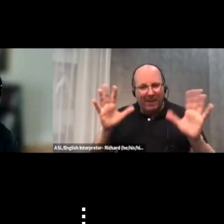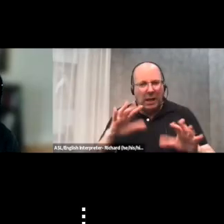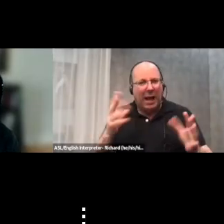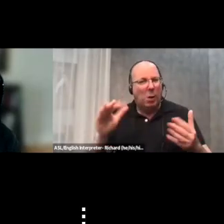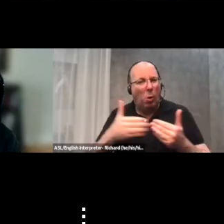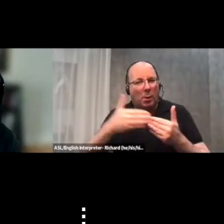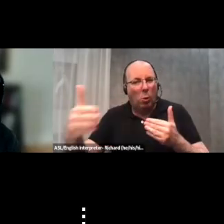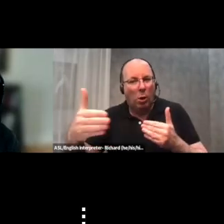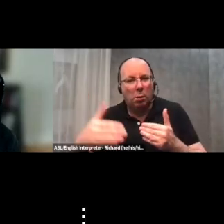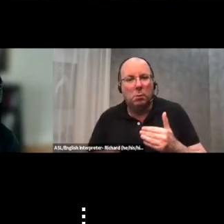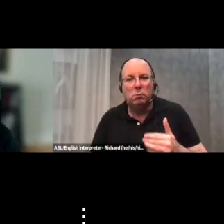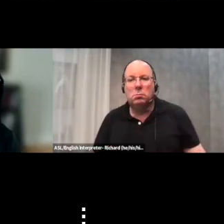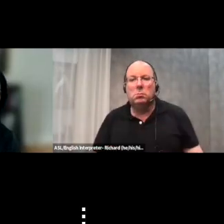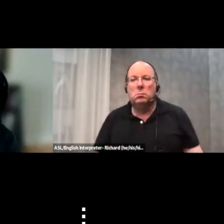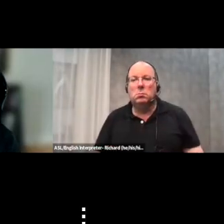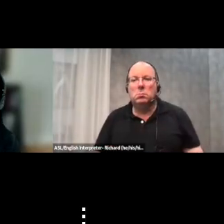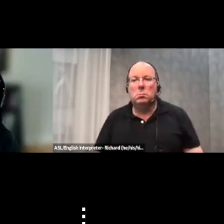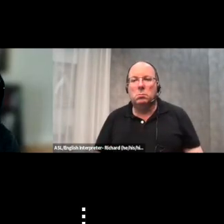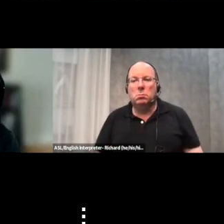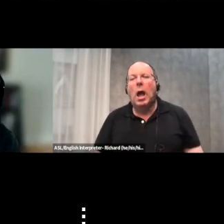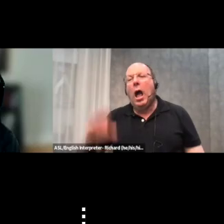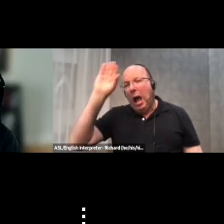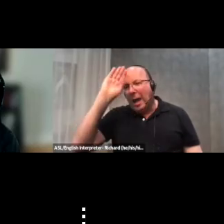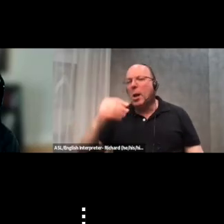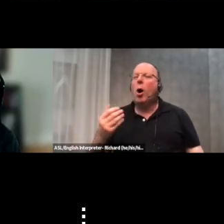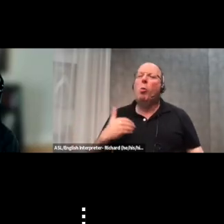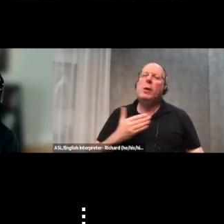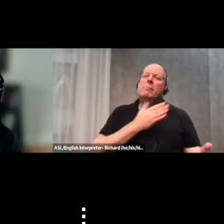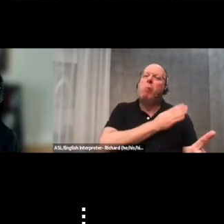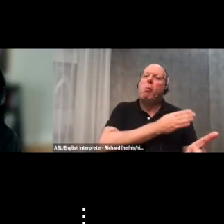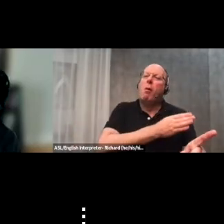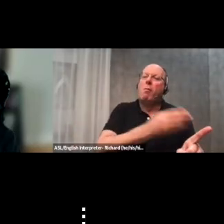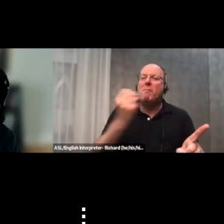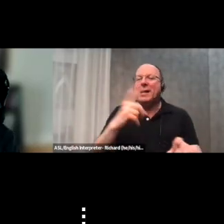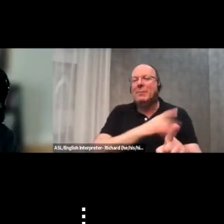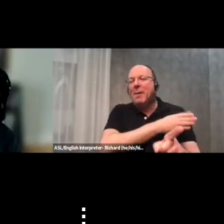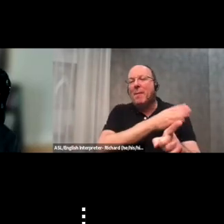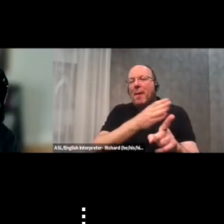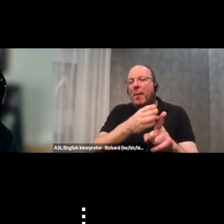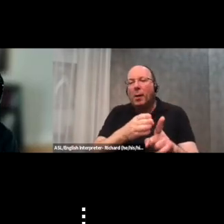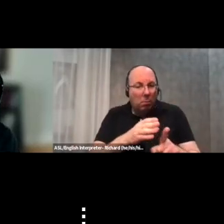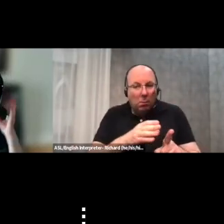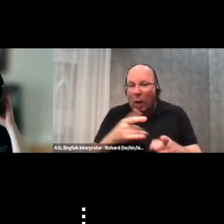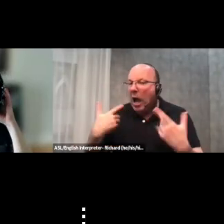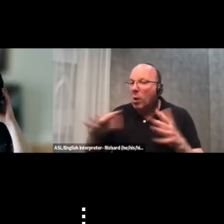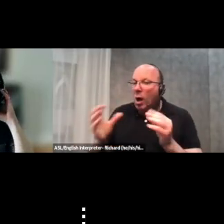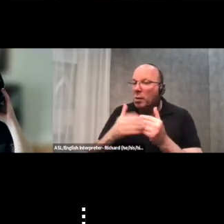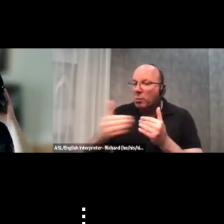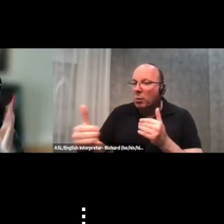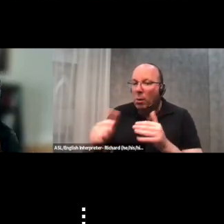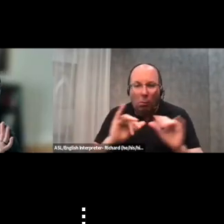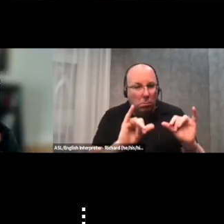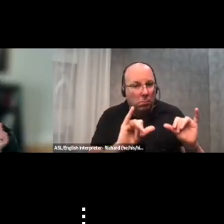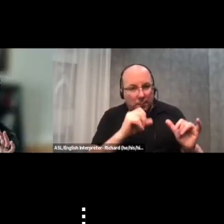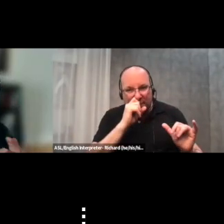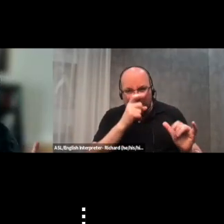anymore, even if we've done it a bunch of times and I liked it, we can renegotiate what's acceptable.